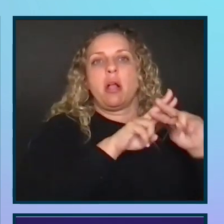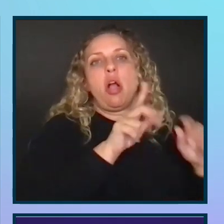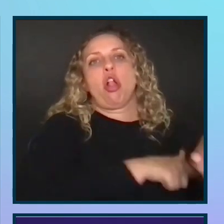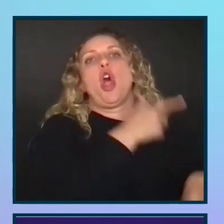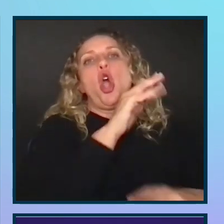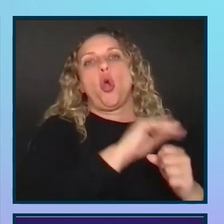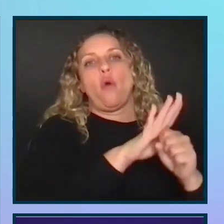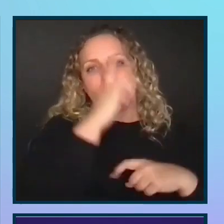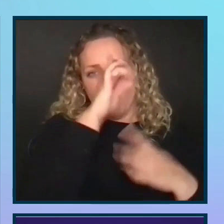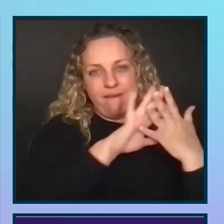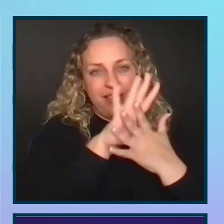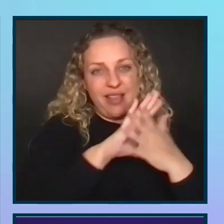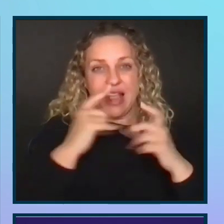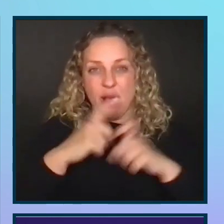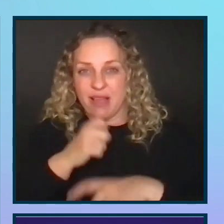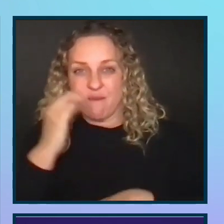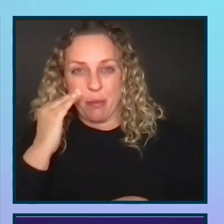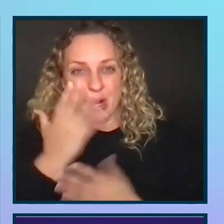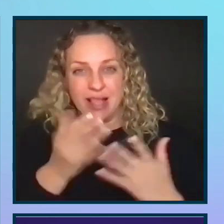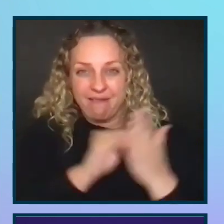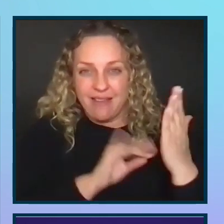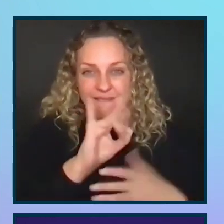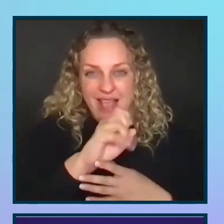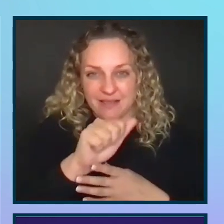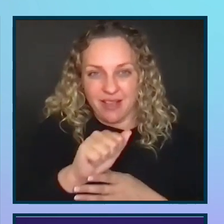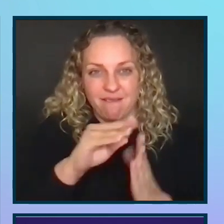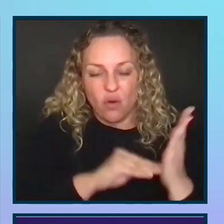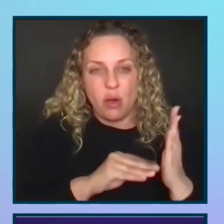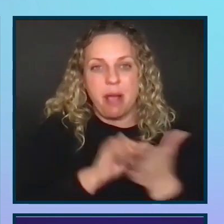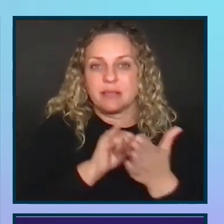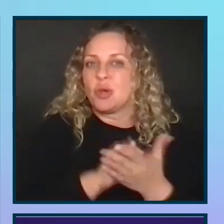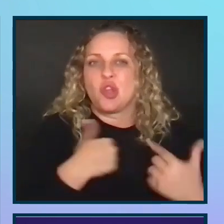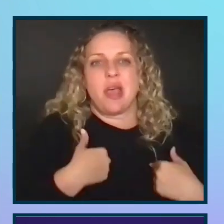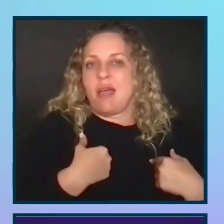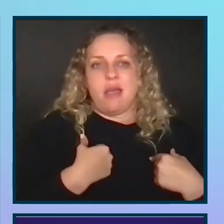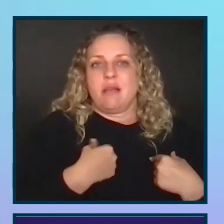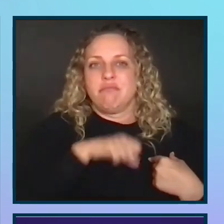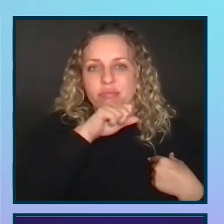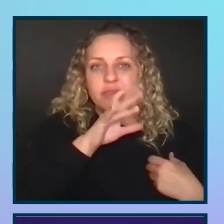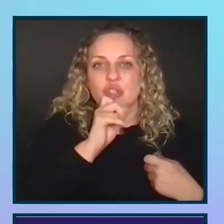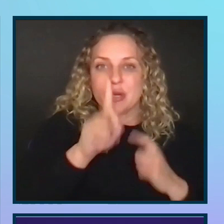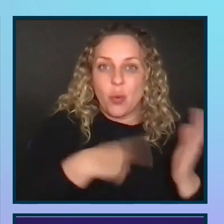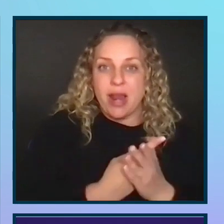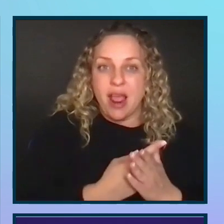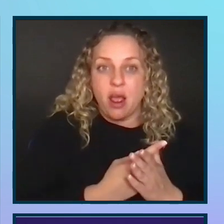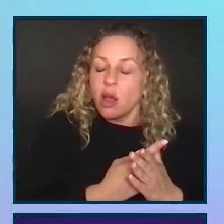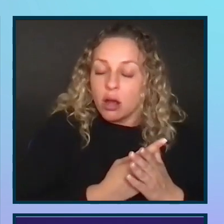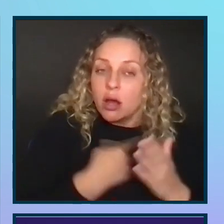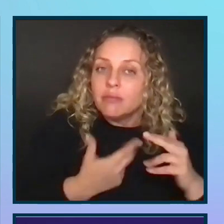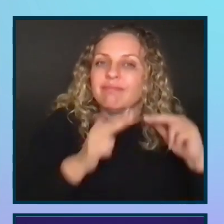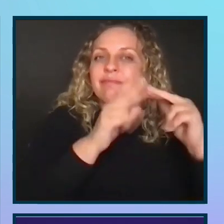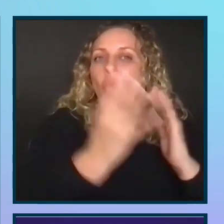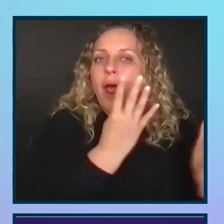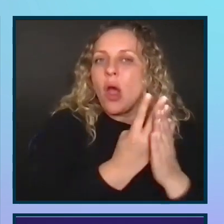fog makes doing complex, unfamiliar tasks like filling out FAFSA forms nearly impossible. It should have taken an hour, took 4. And